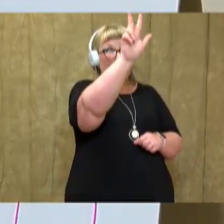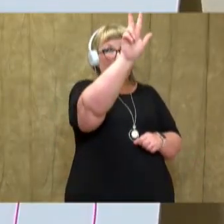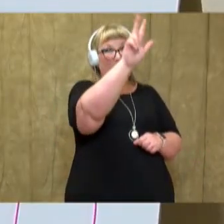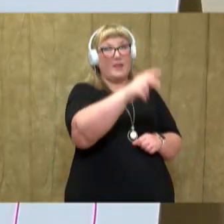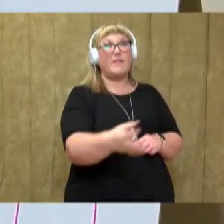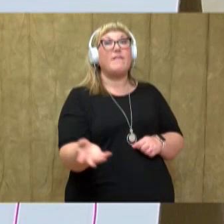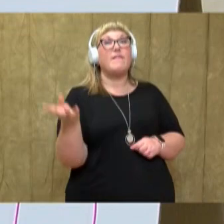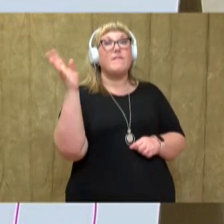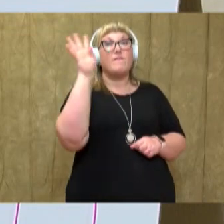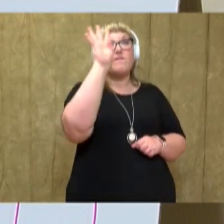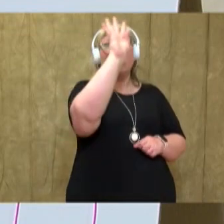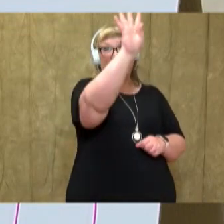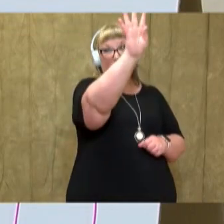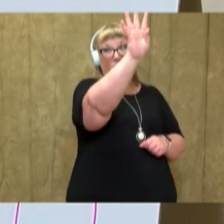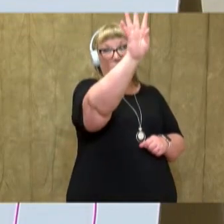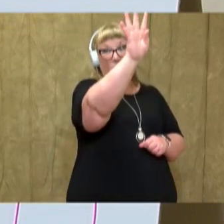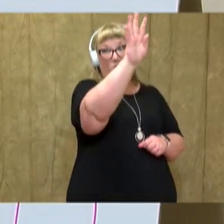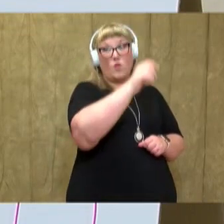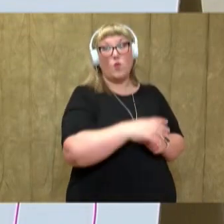3,